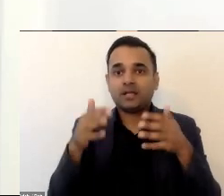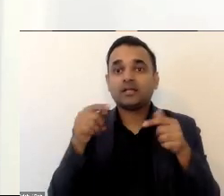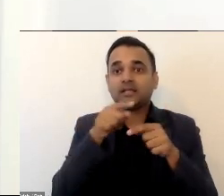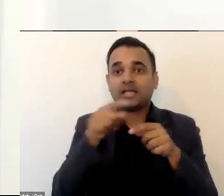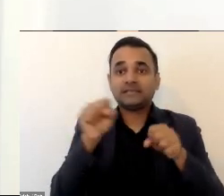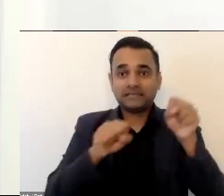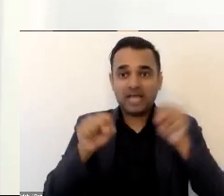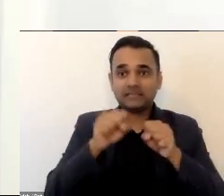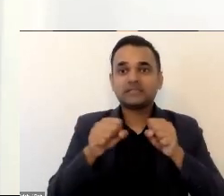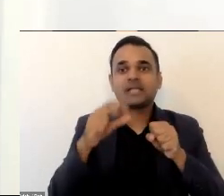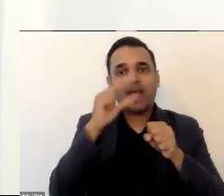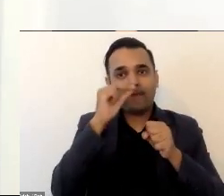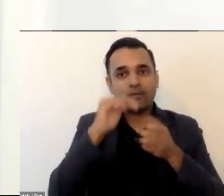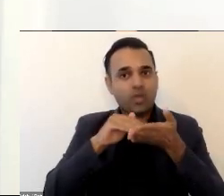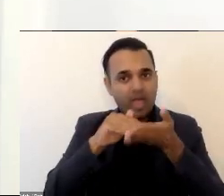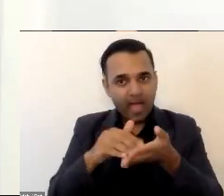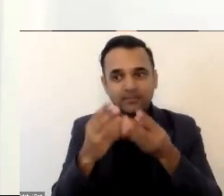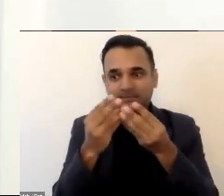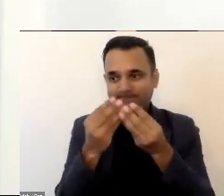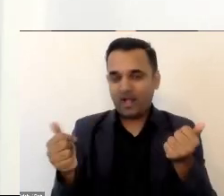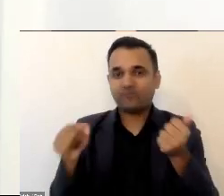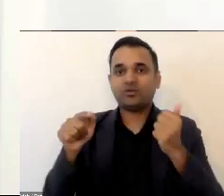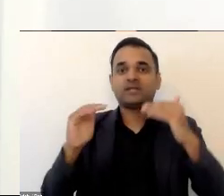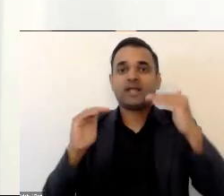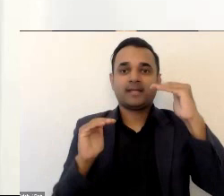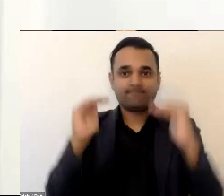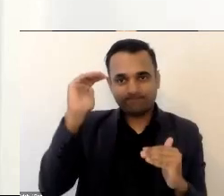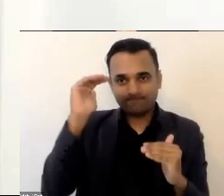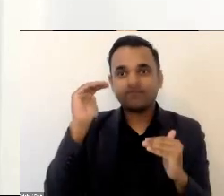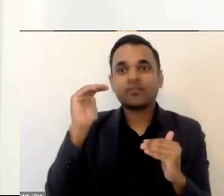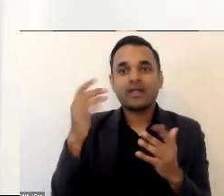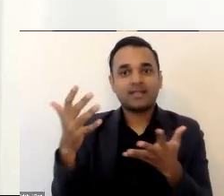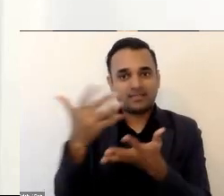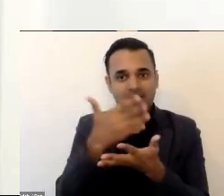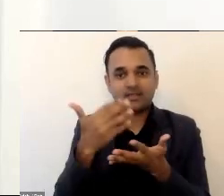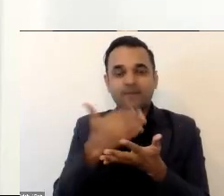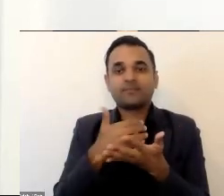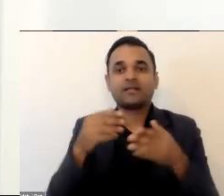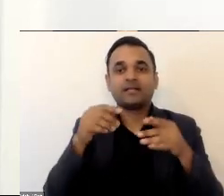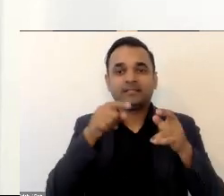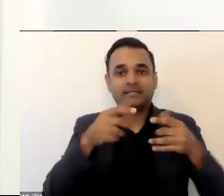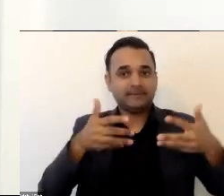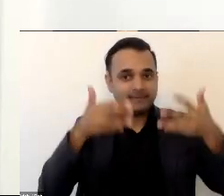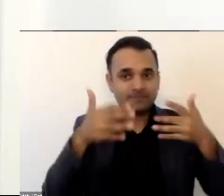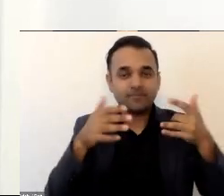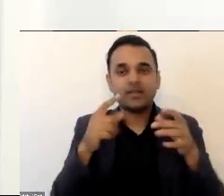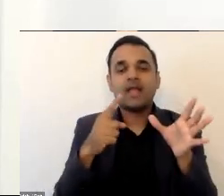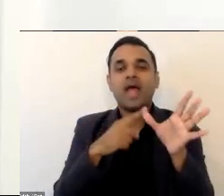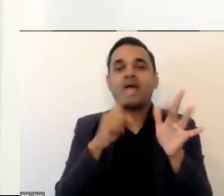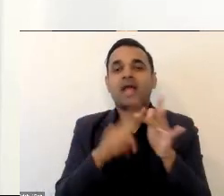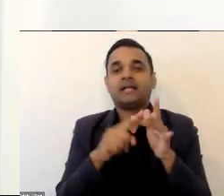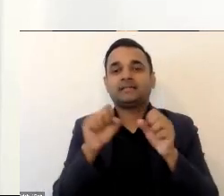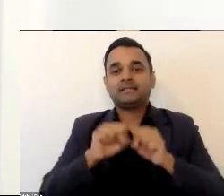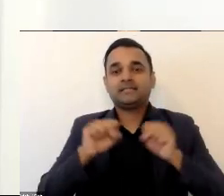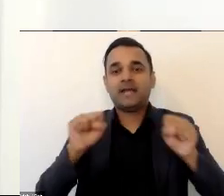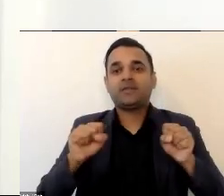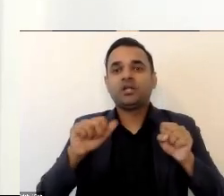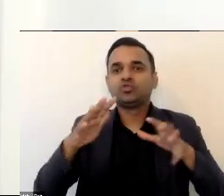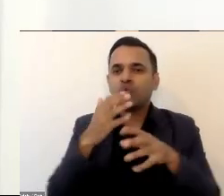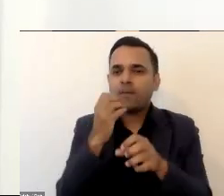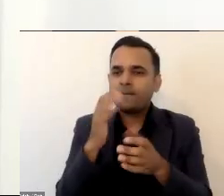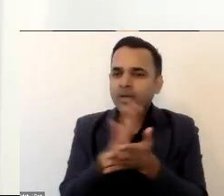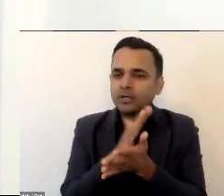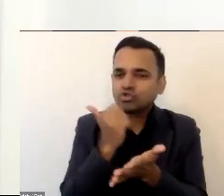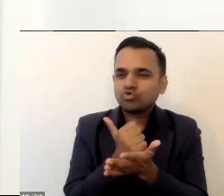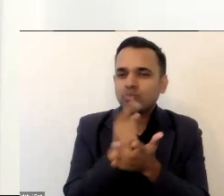was just an example about how, even though the bias existed before we even talked about a